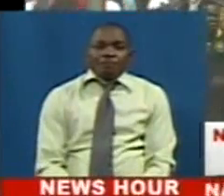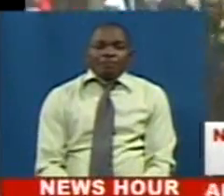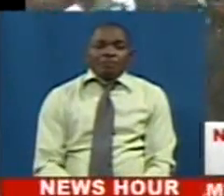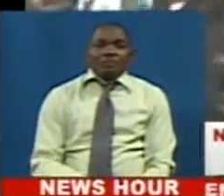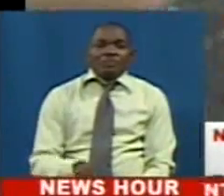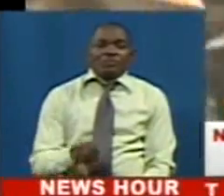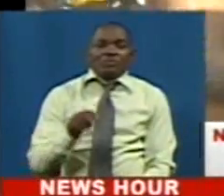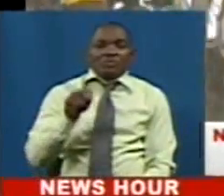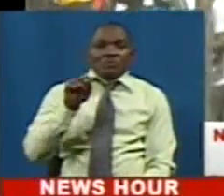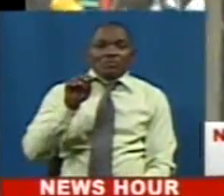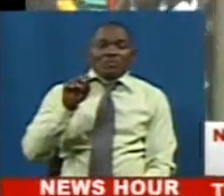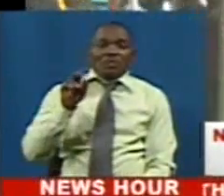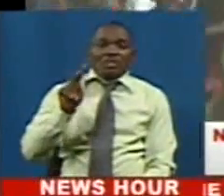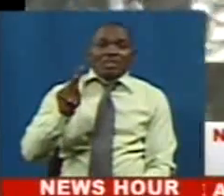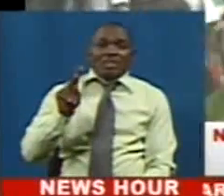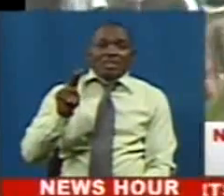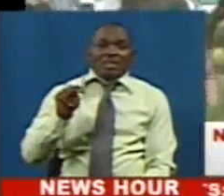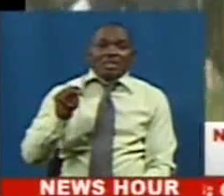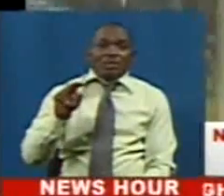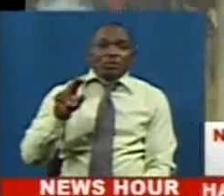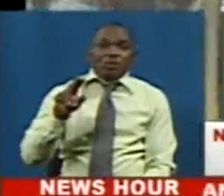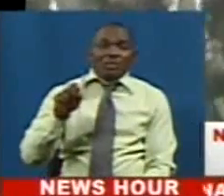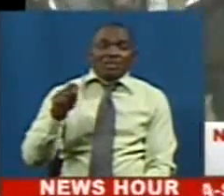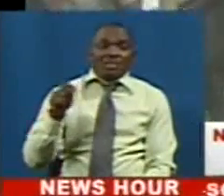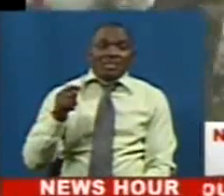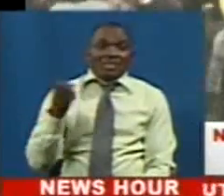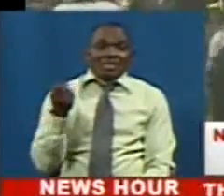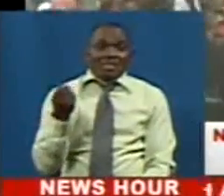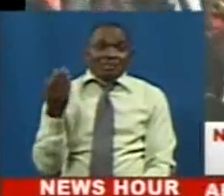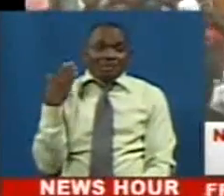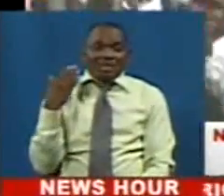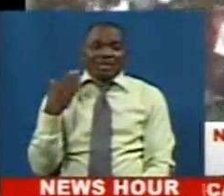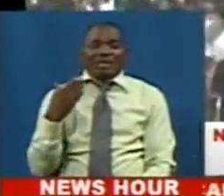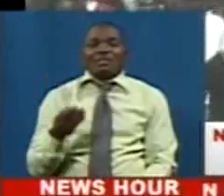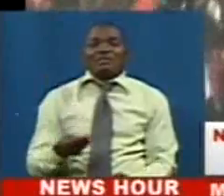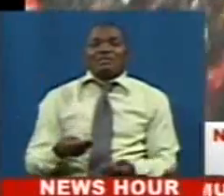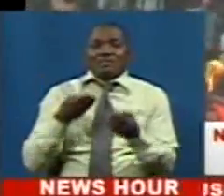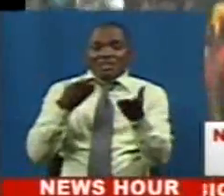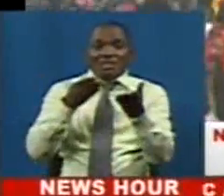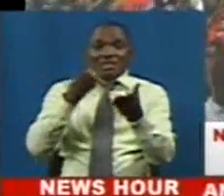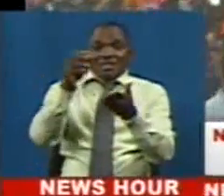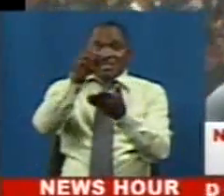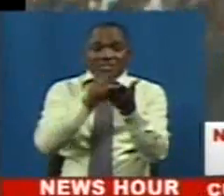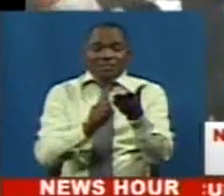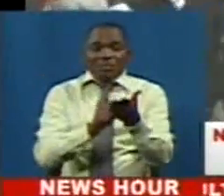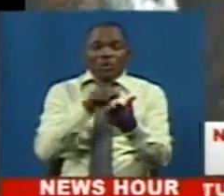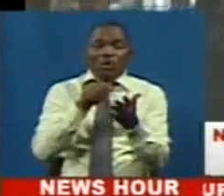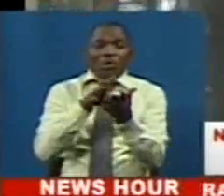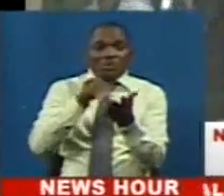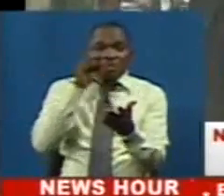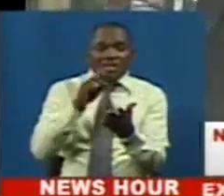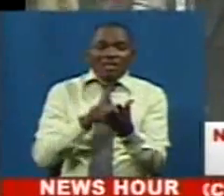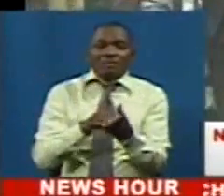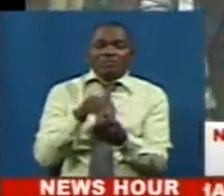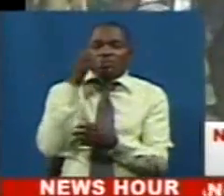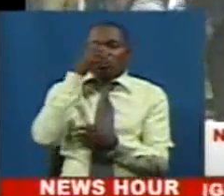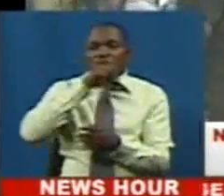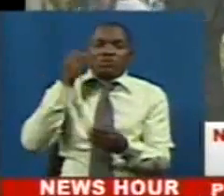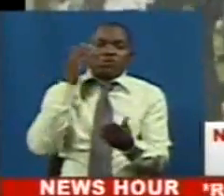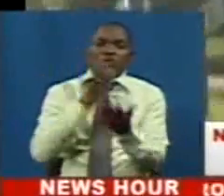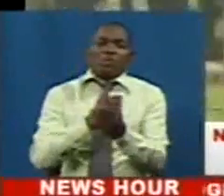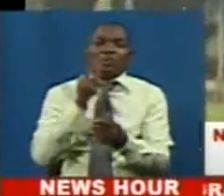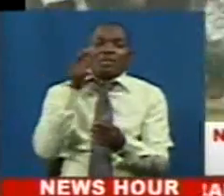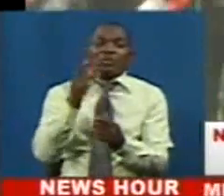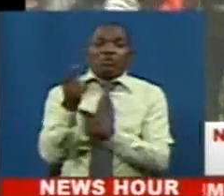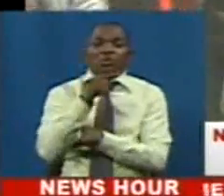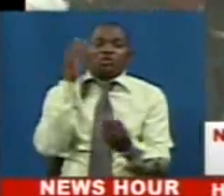The SRC of the KNUST last Saturday issued a statement asking all students of the university to boycott lectures